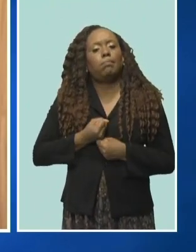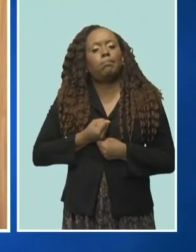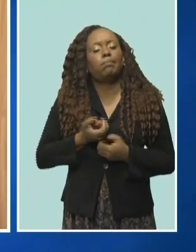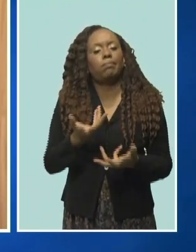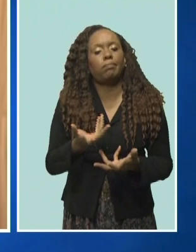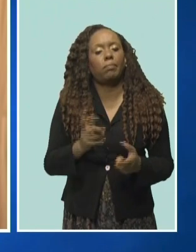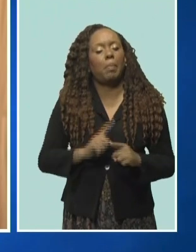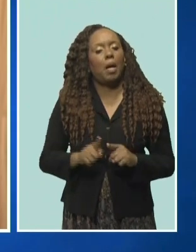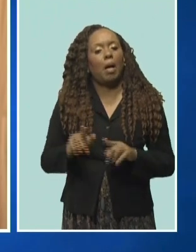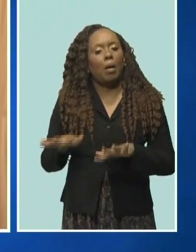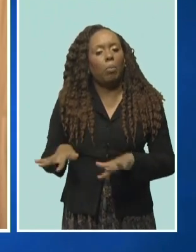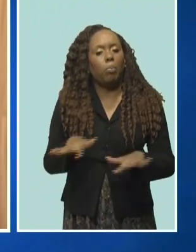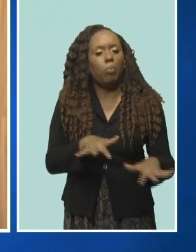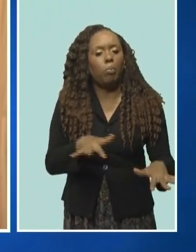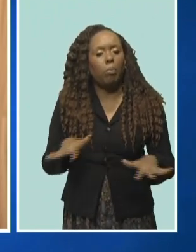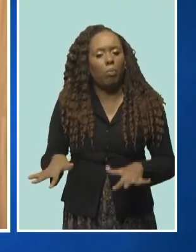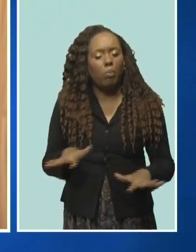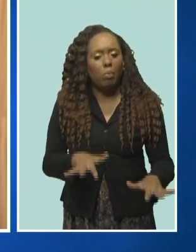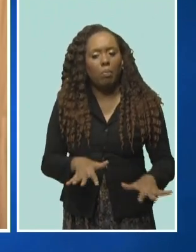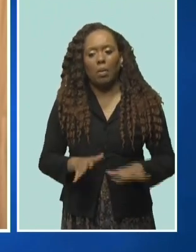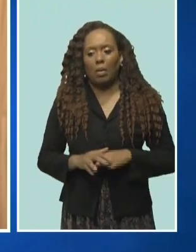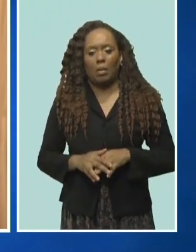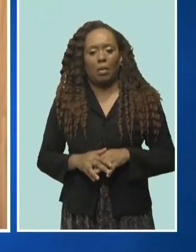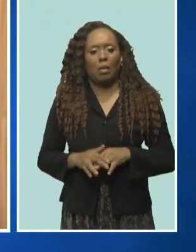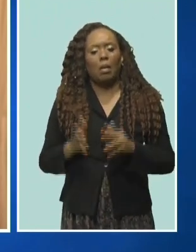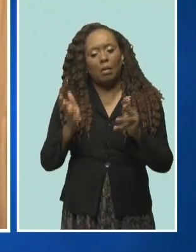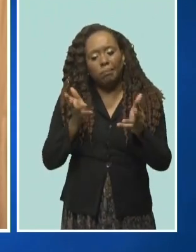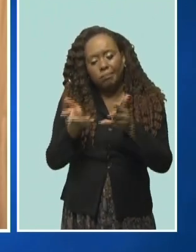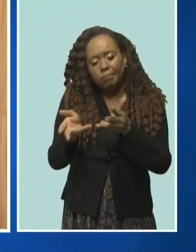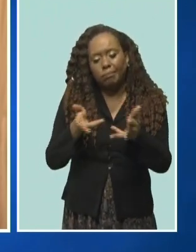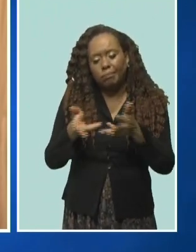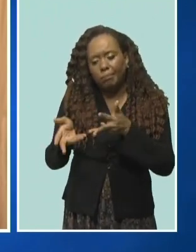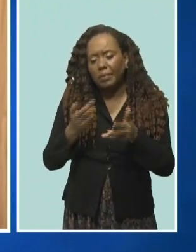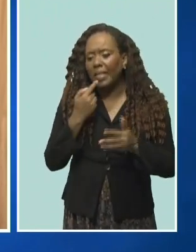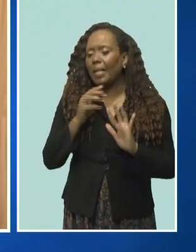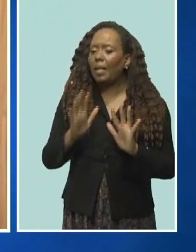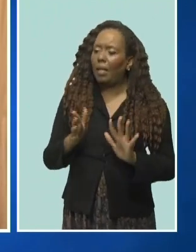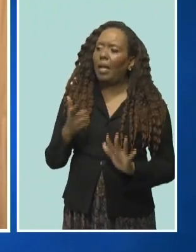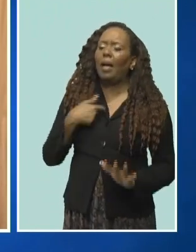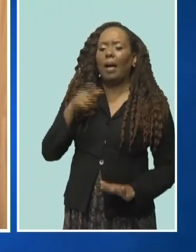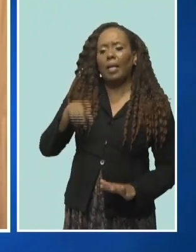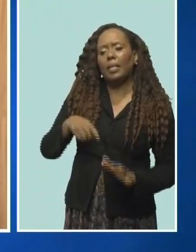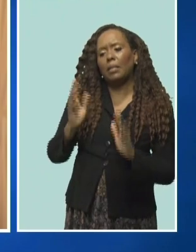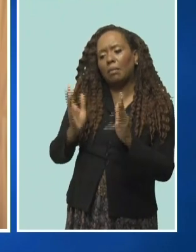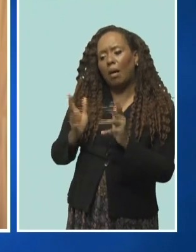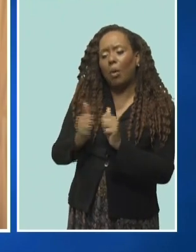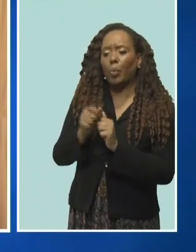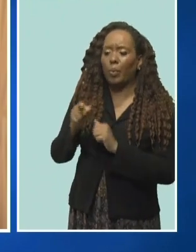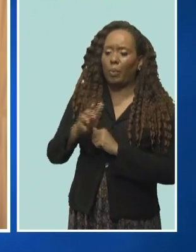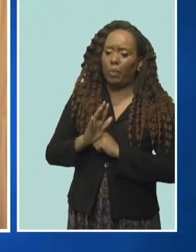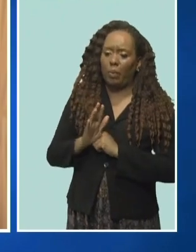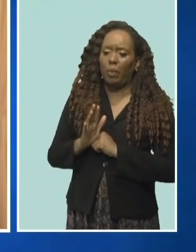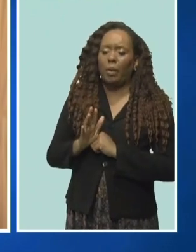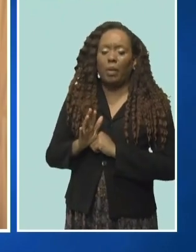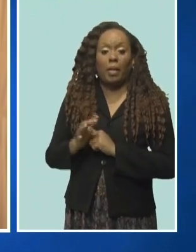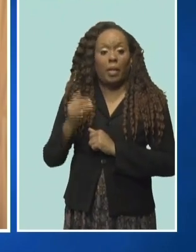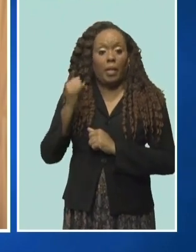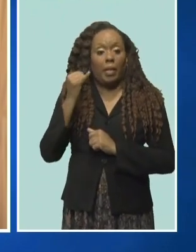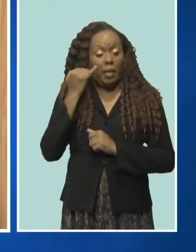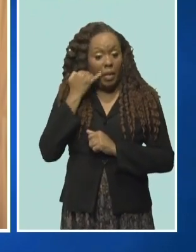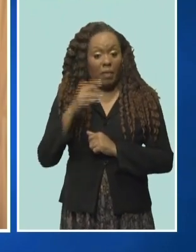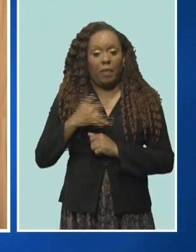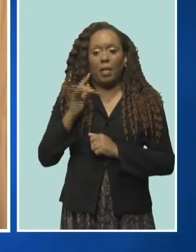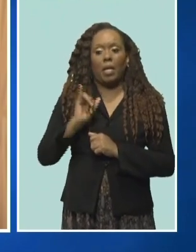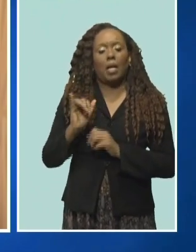calmly. Let us give one another the benefit of the doubt. And if you feel you need to step back and take a cool head, step back and come